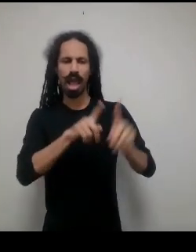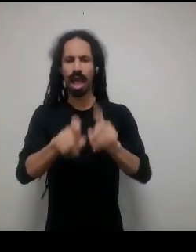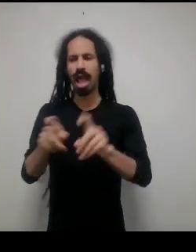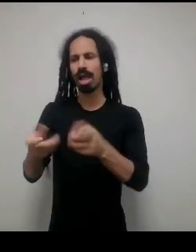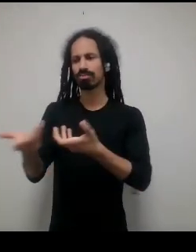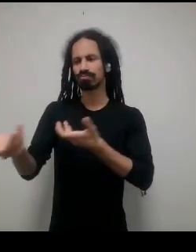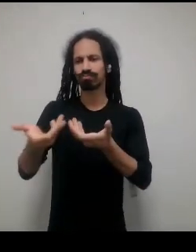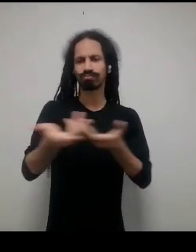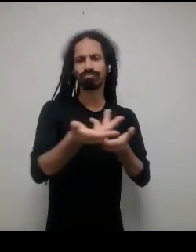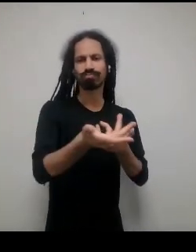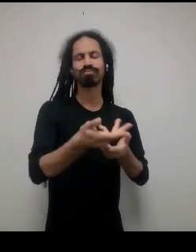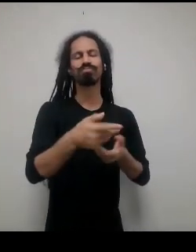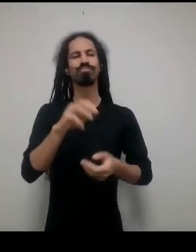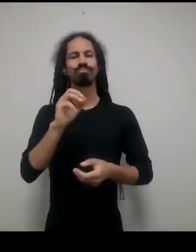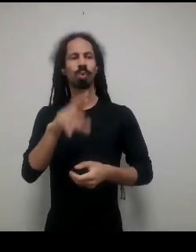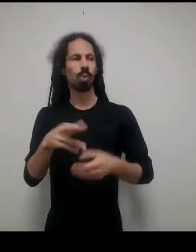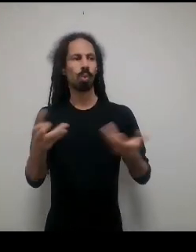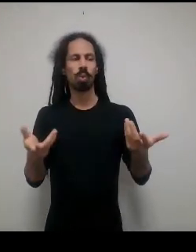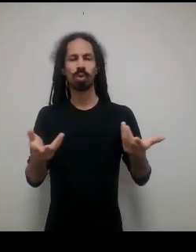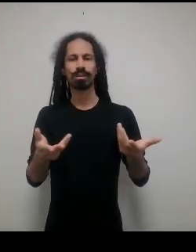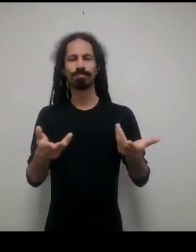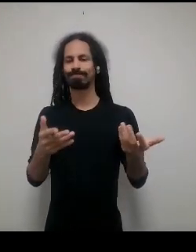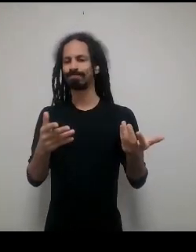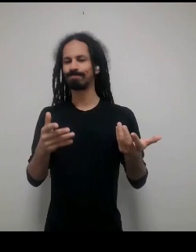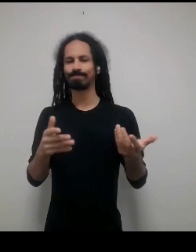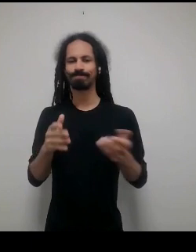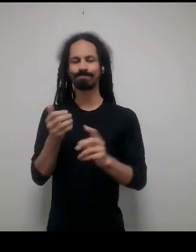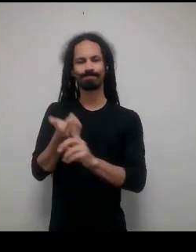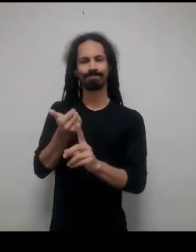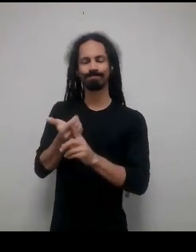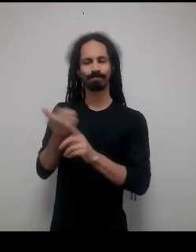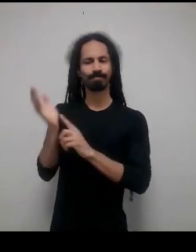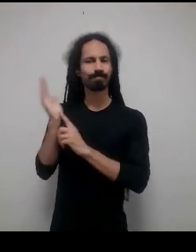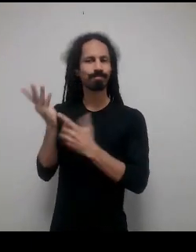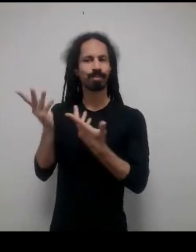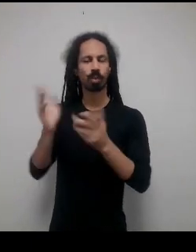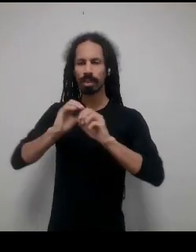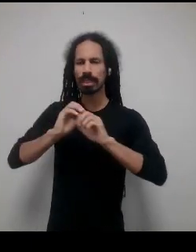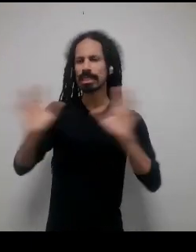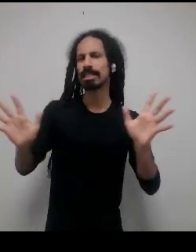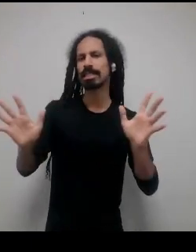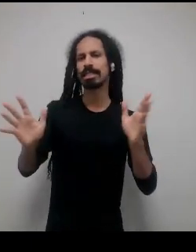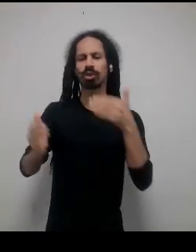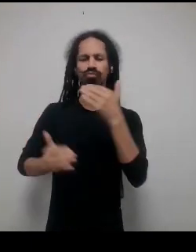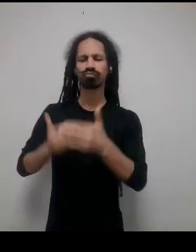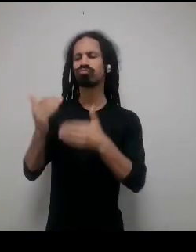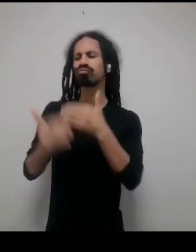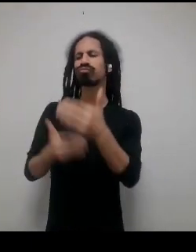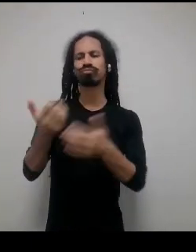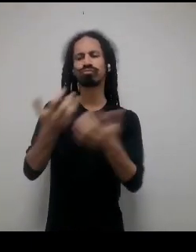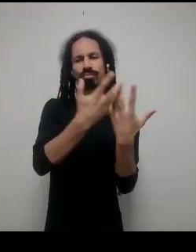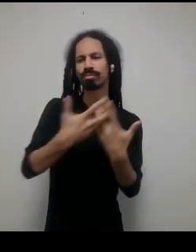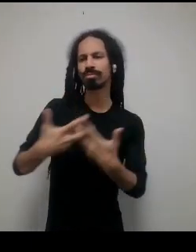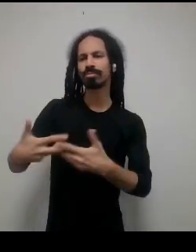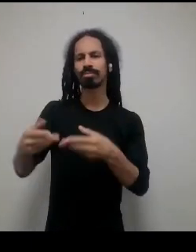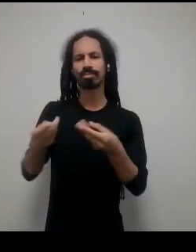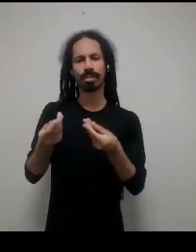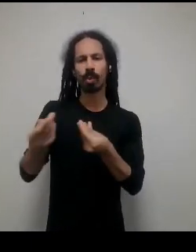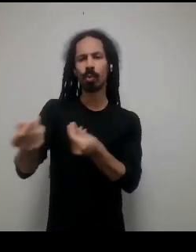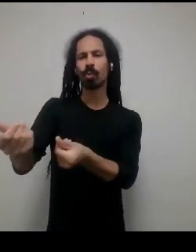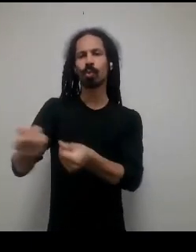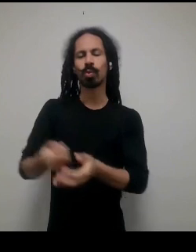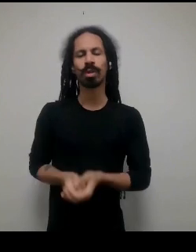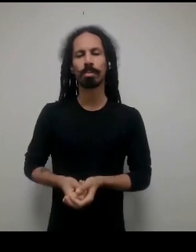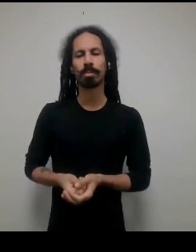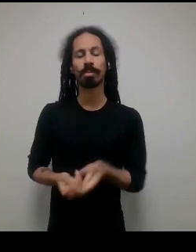way the speaker spoke was very clear and it was easy to follow what the speaker was saying. Perhaps you noted the